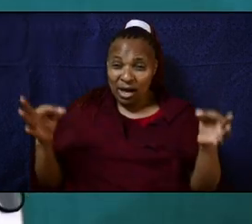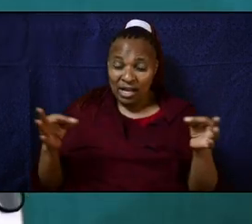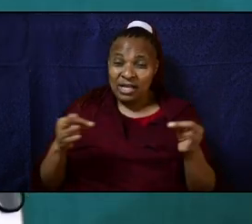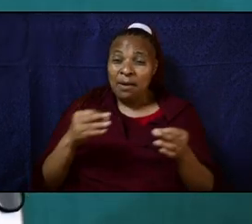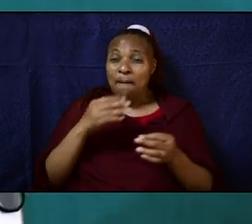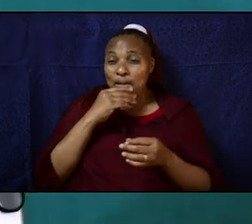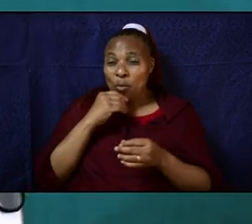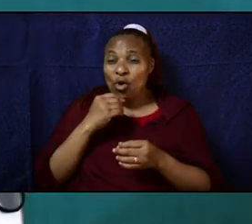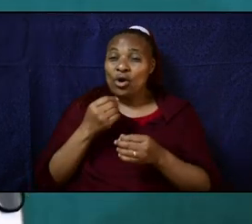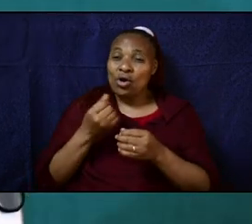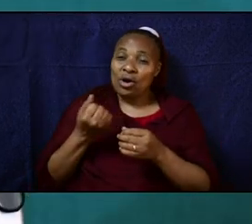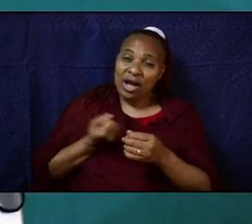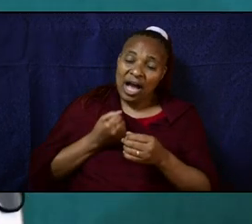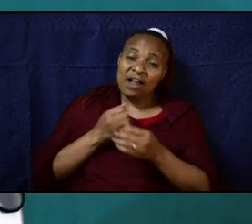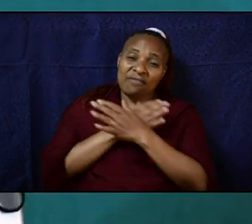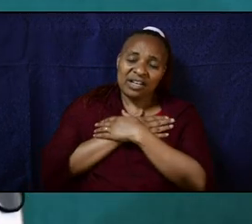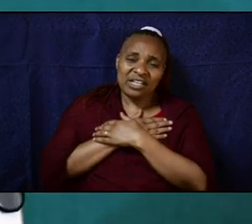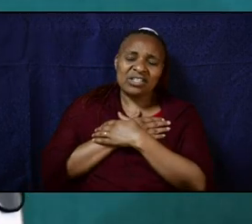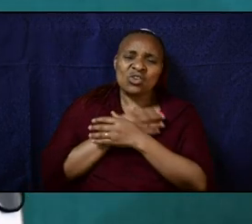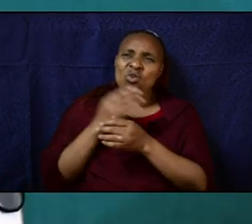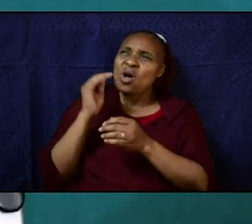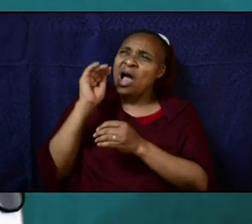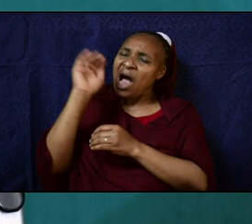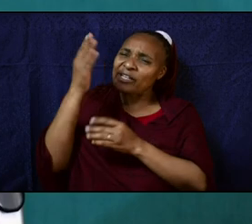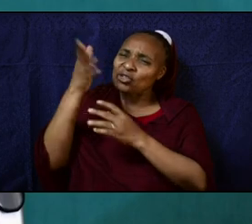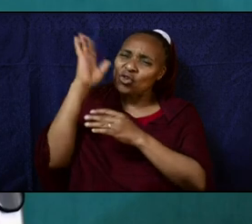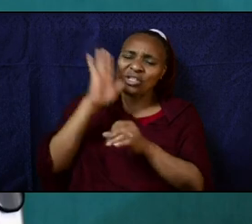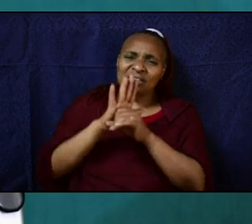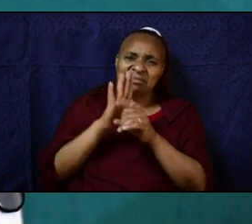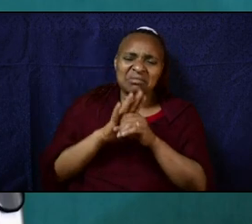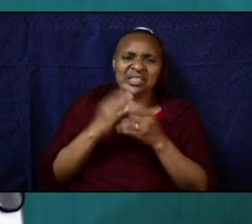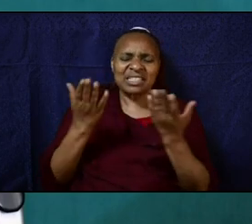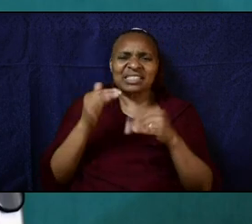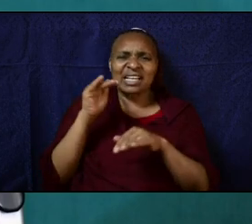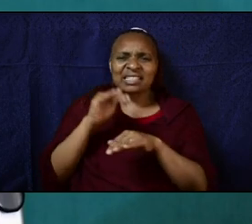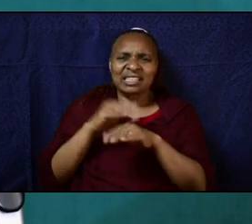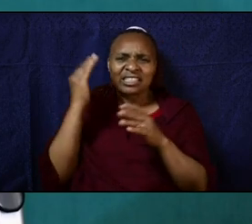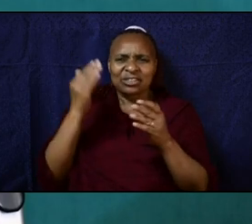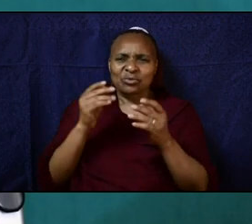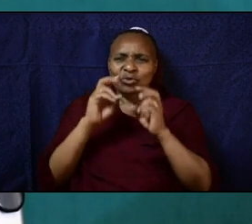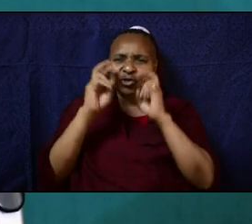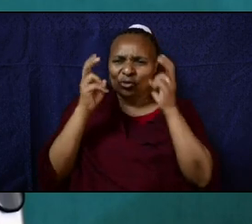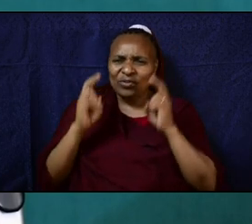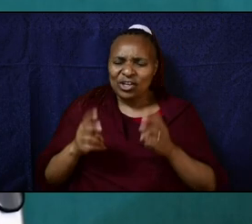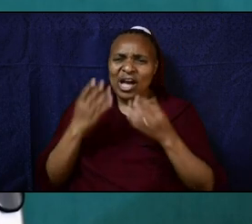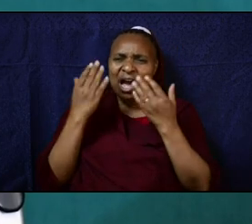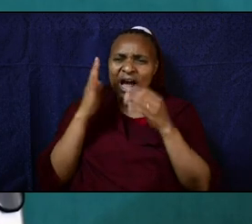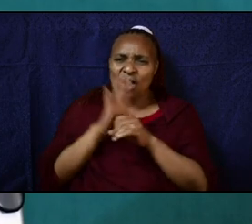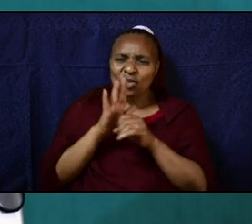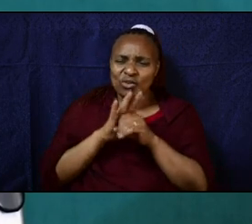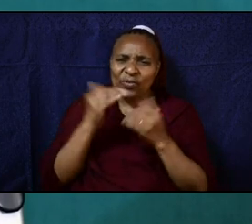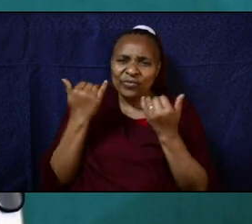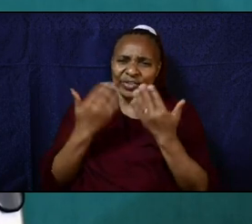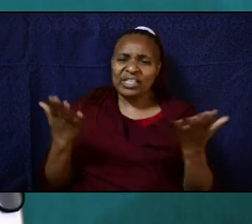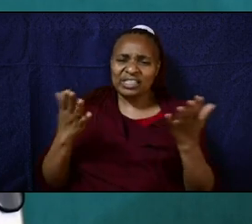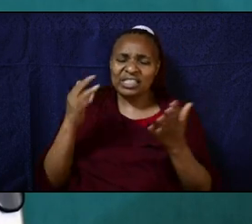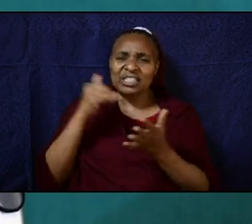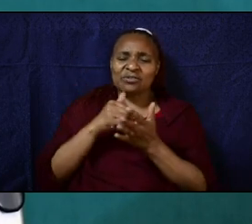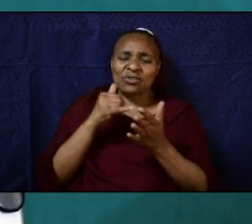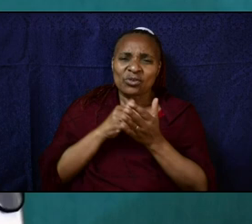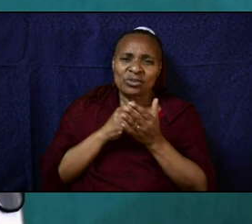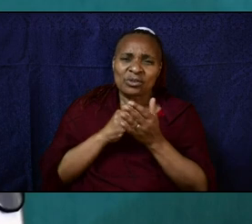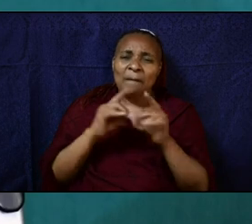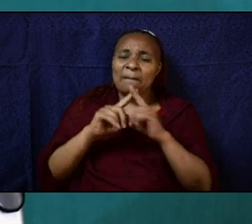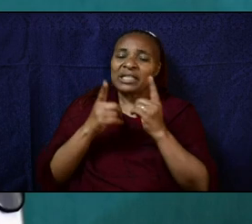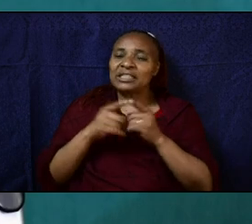We don't really consult God as much because it's a sensitive topic. I think there's a lot of things, grubby things involved with it. But